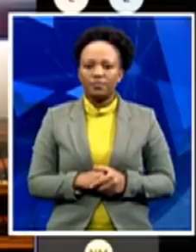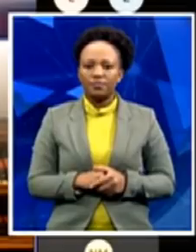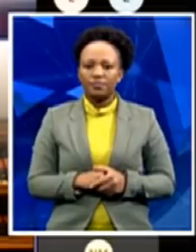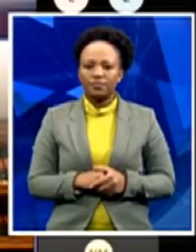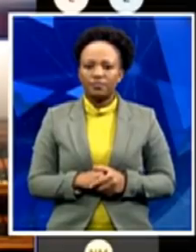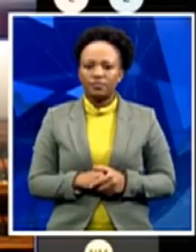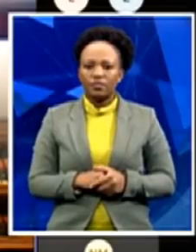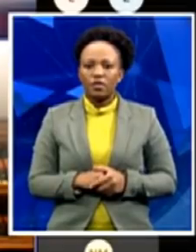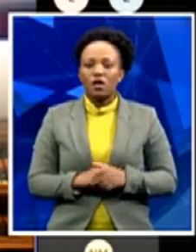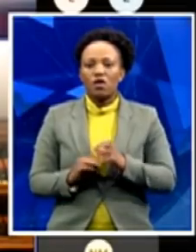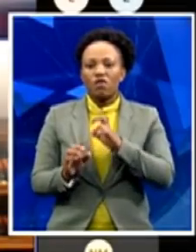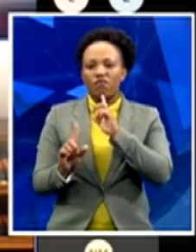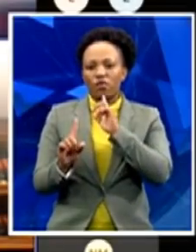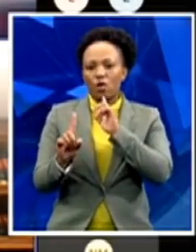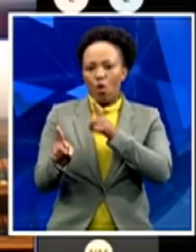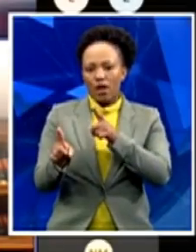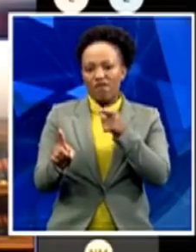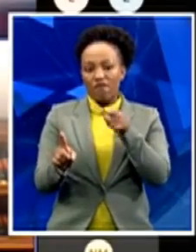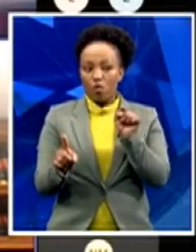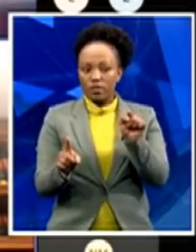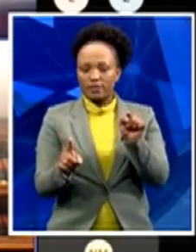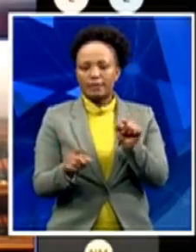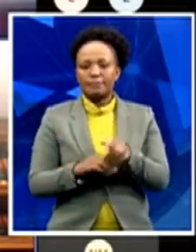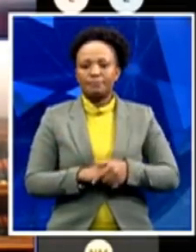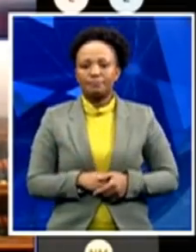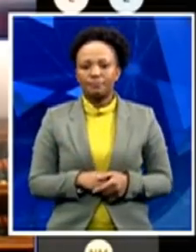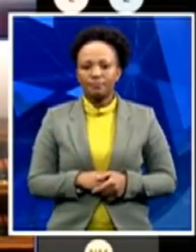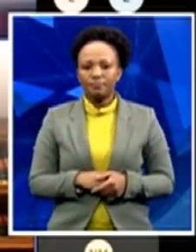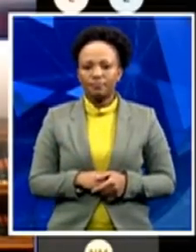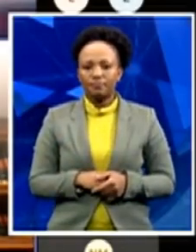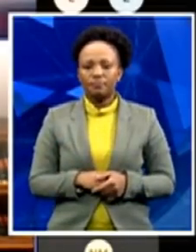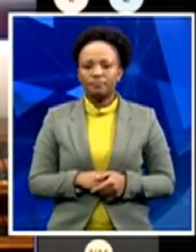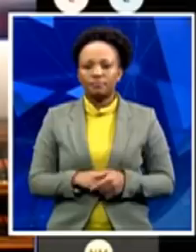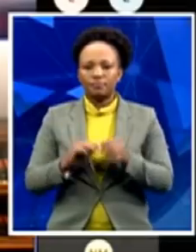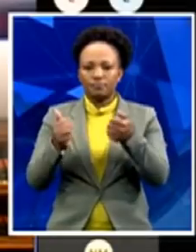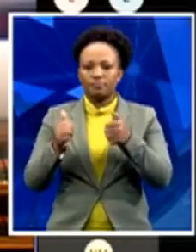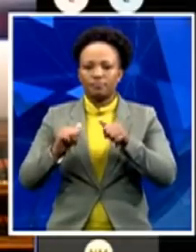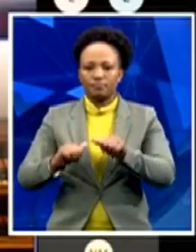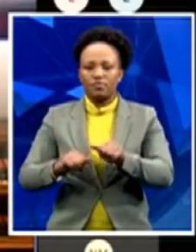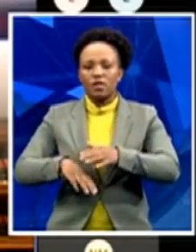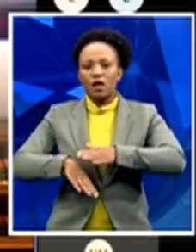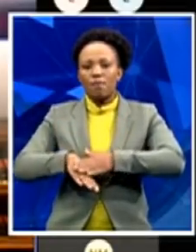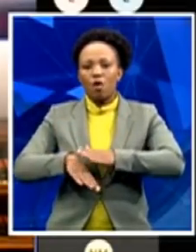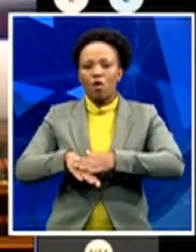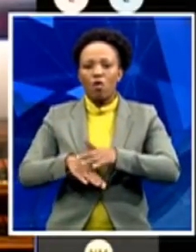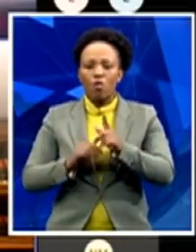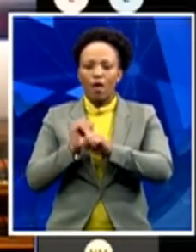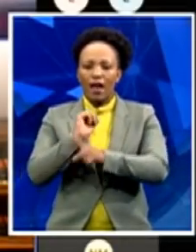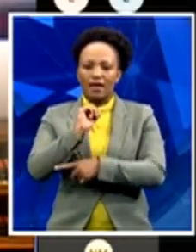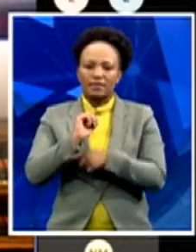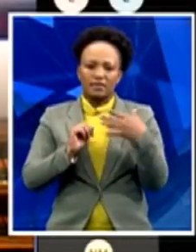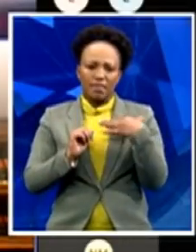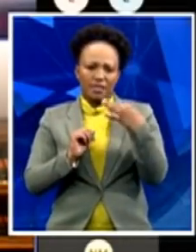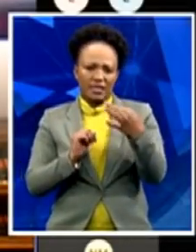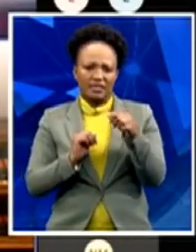regard. I then proceed with the third and the last application, and that's the application of Mr.